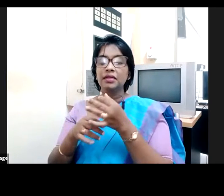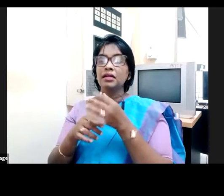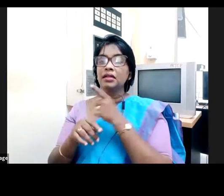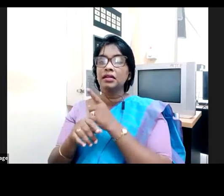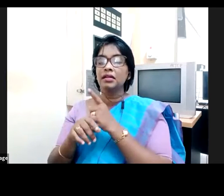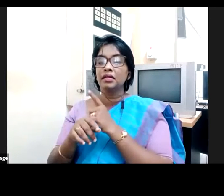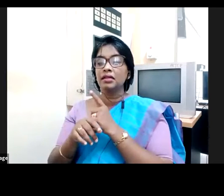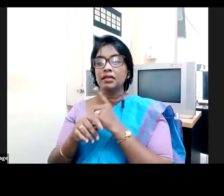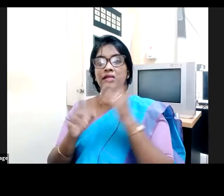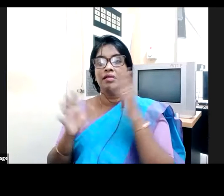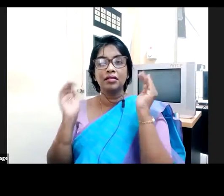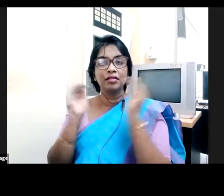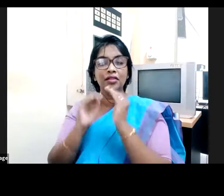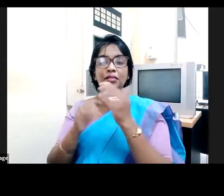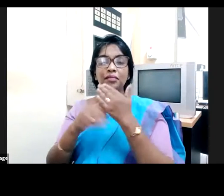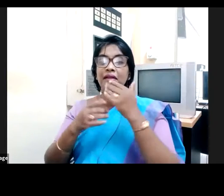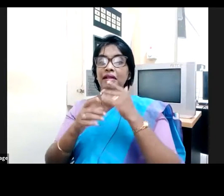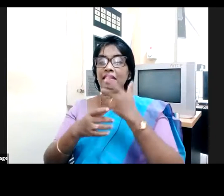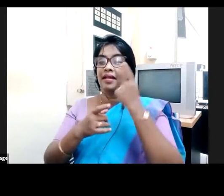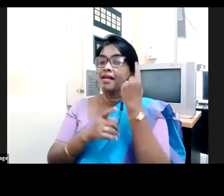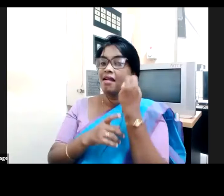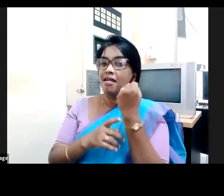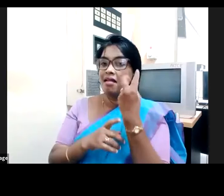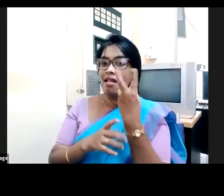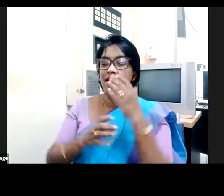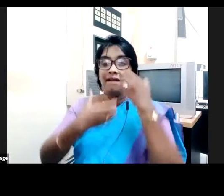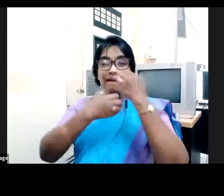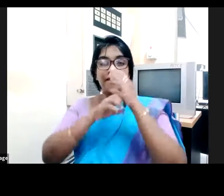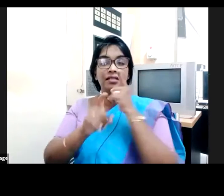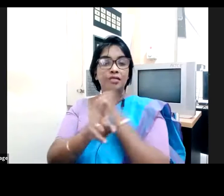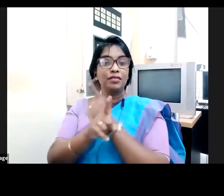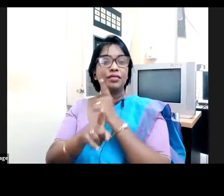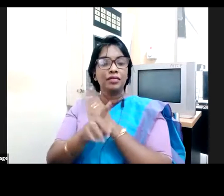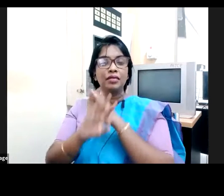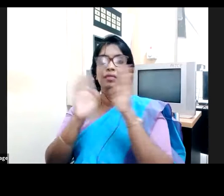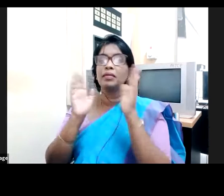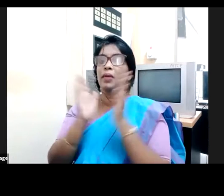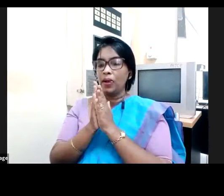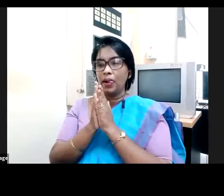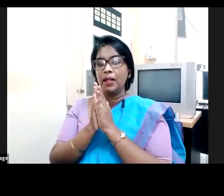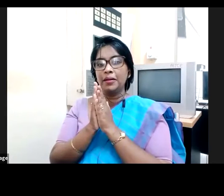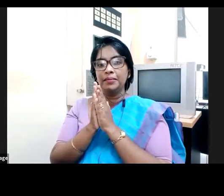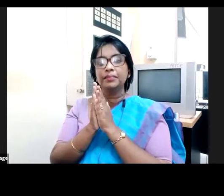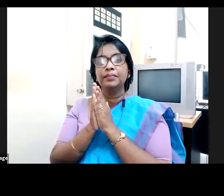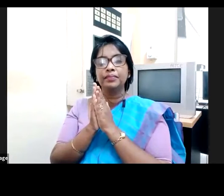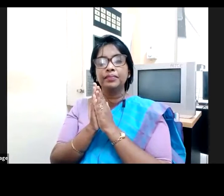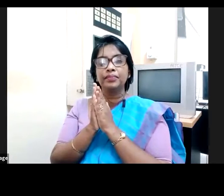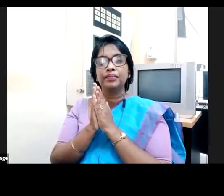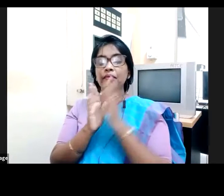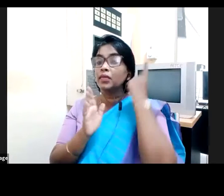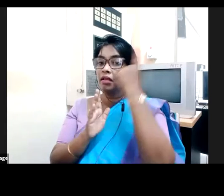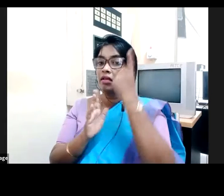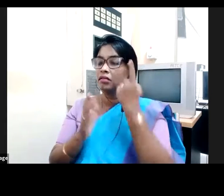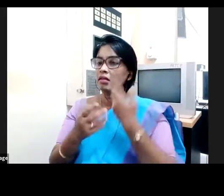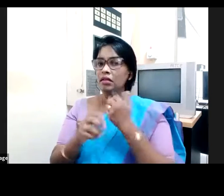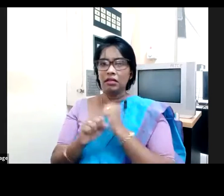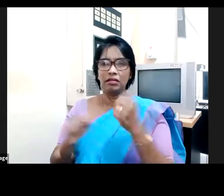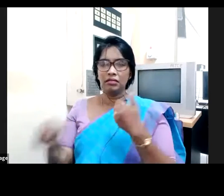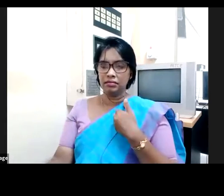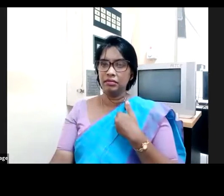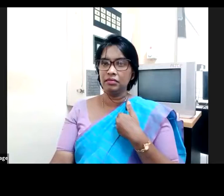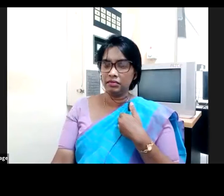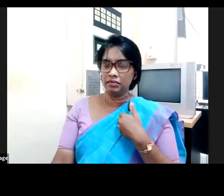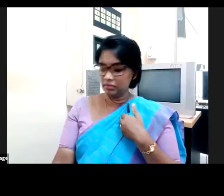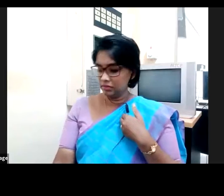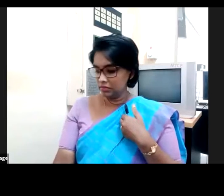chemistry. Now, Sri Lanka at this stage, we lack this knowledge as well. So here we really have to be serious. And